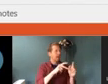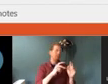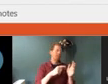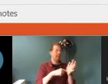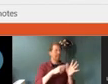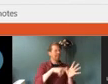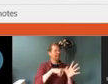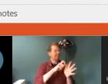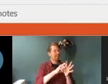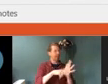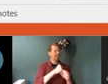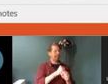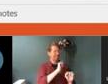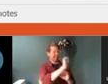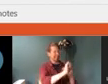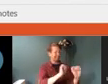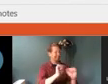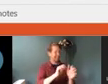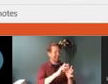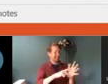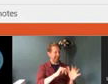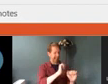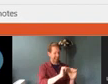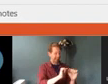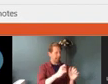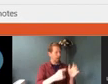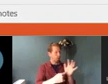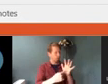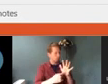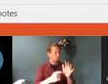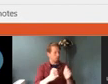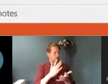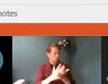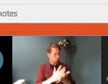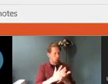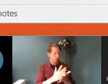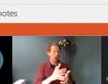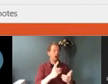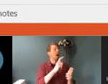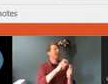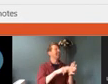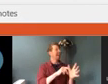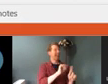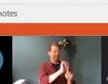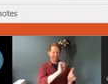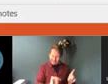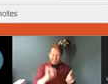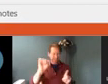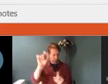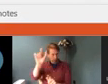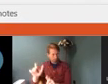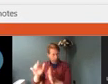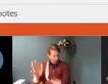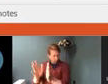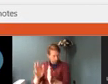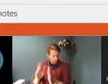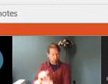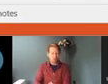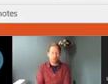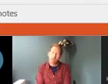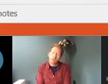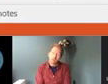absolutely crucial. That was one aspect we generated a lot of data. Also, not just autosomal